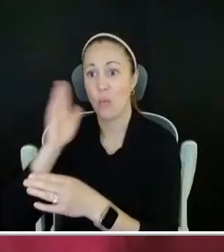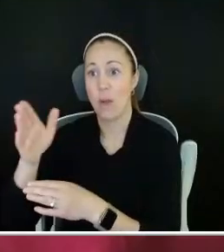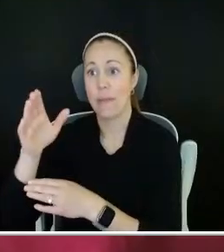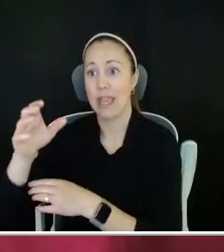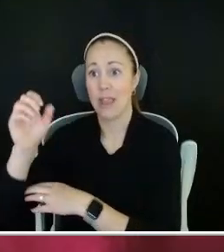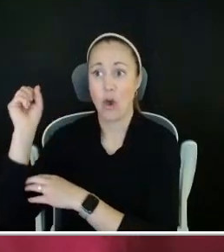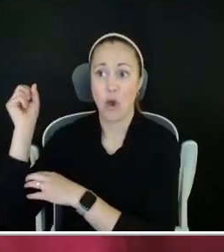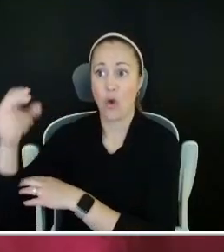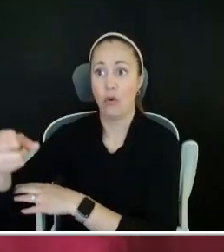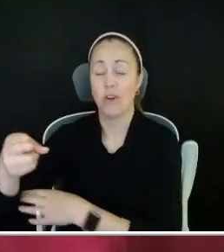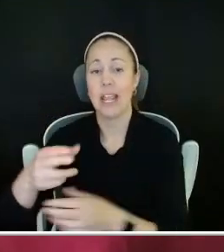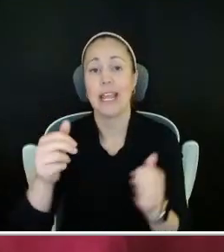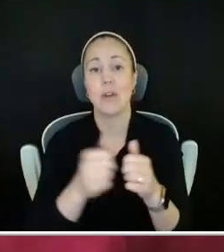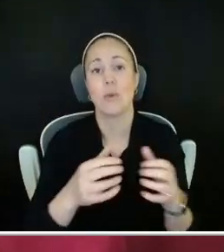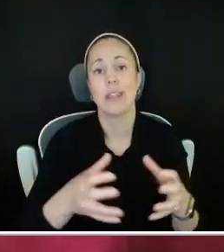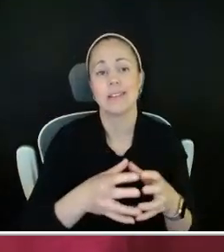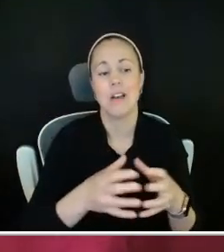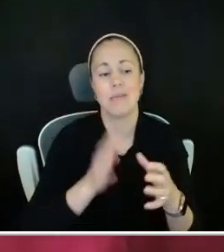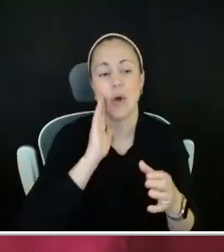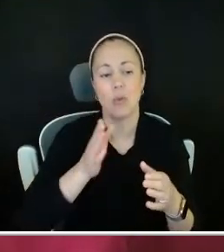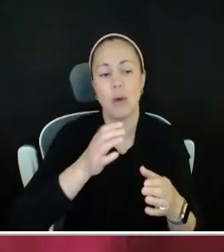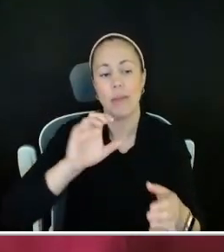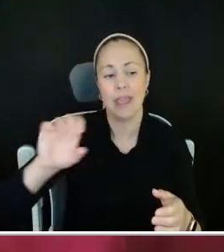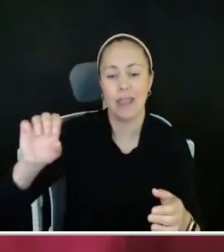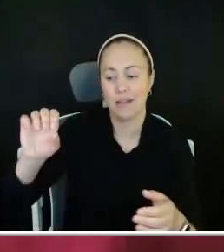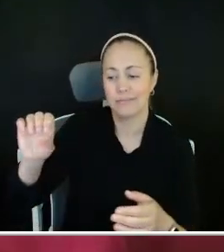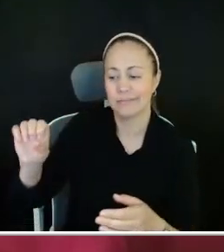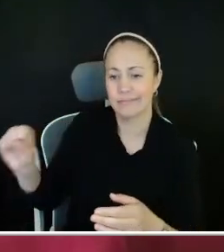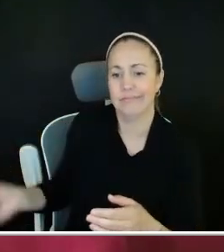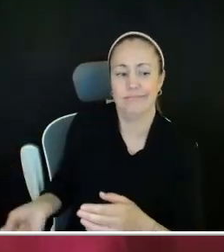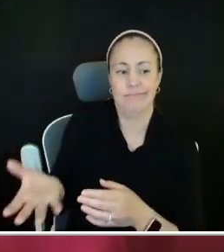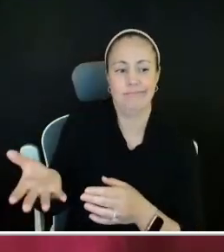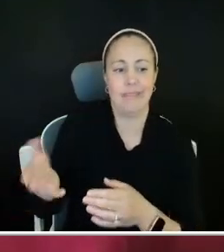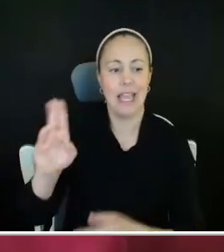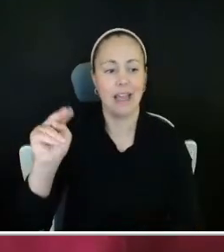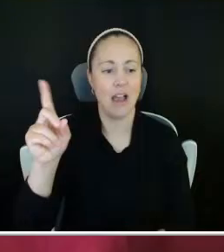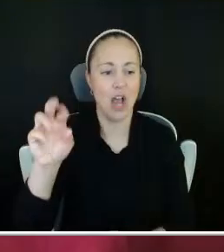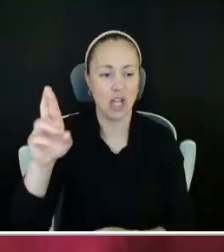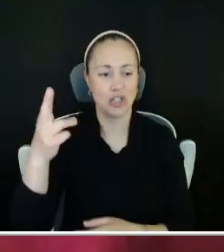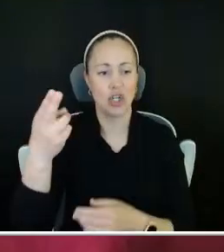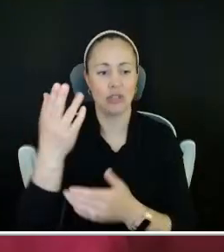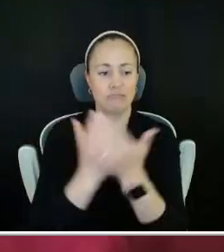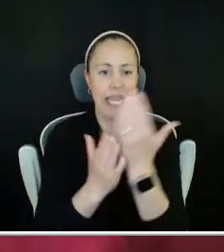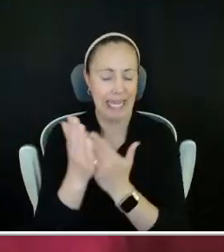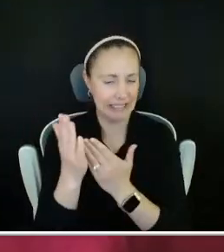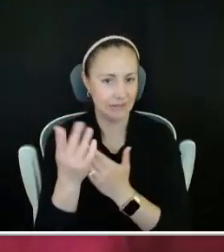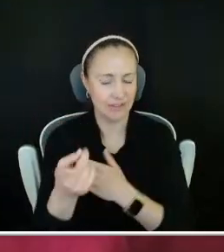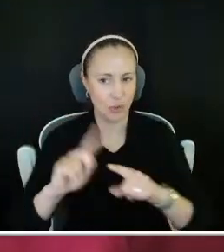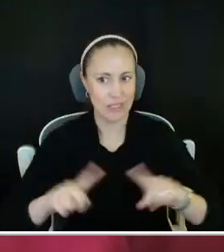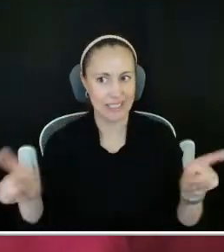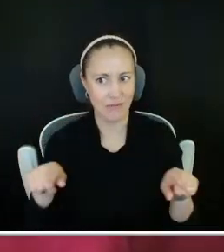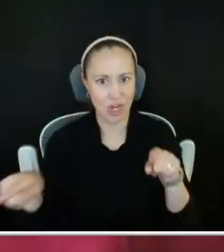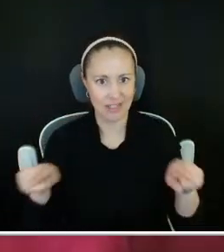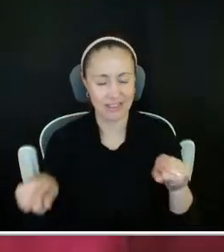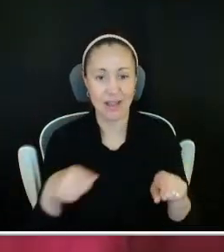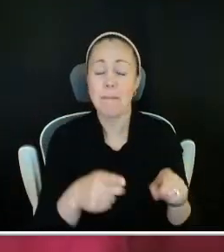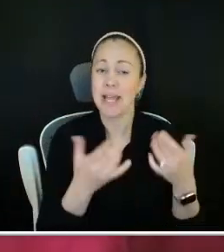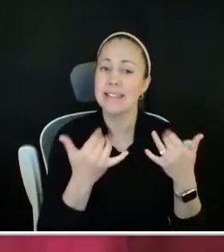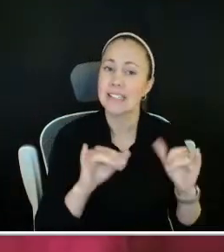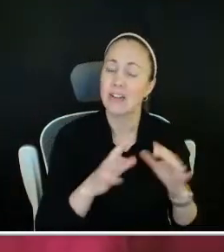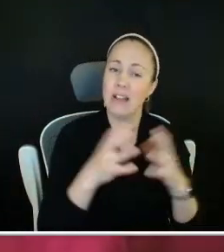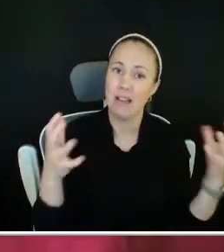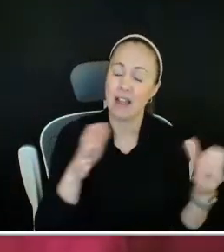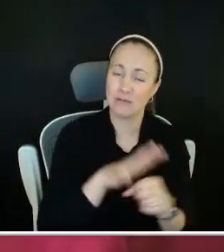to softball where you're going underhand. But the stress is still high, even going underhand. So what